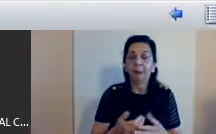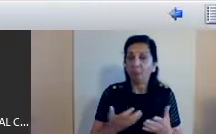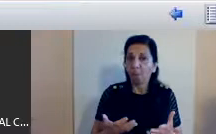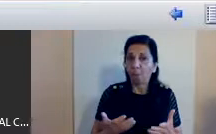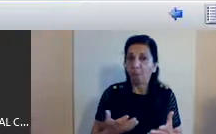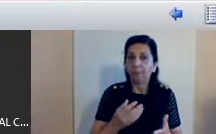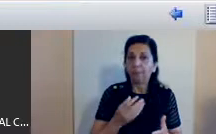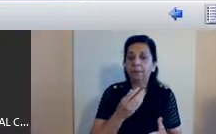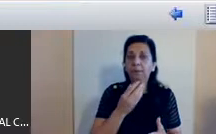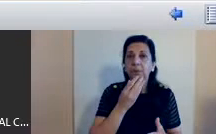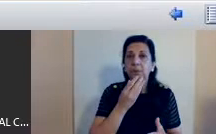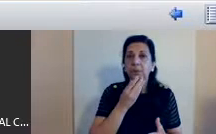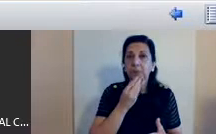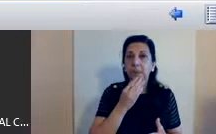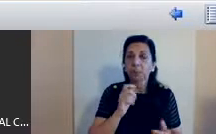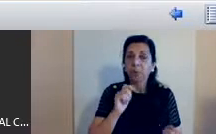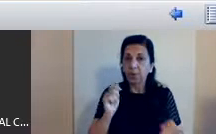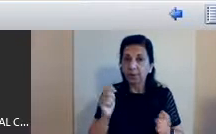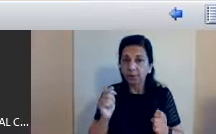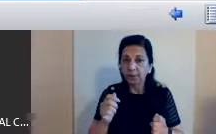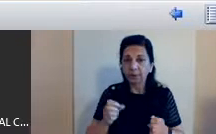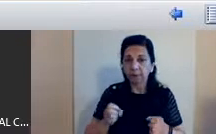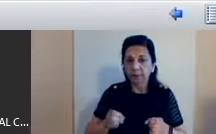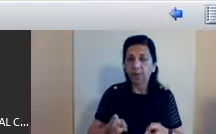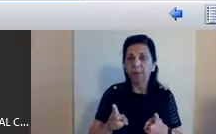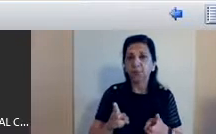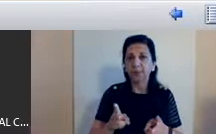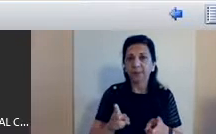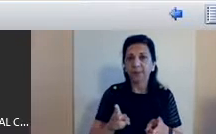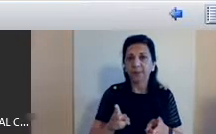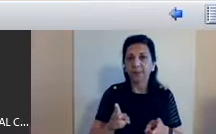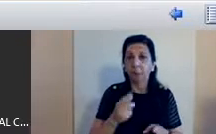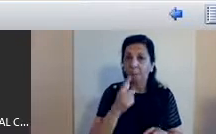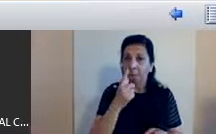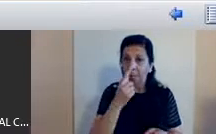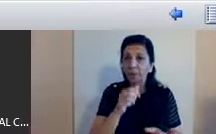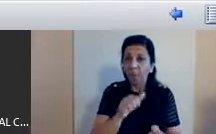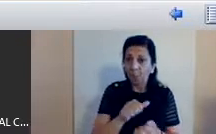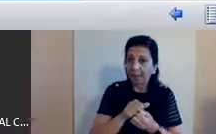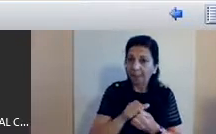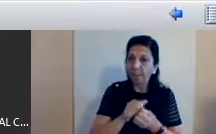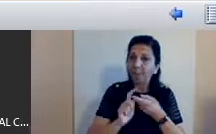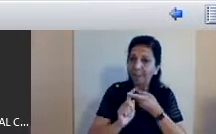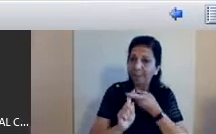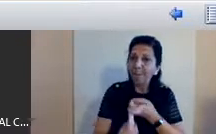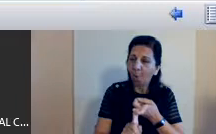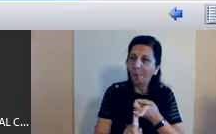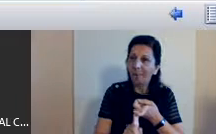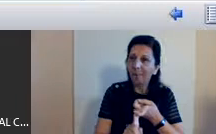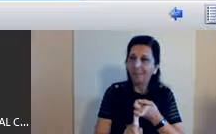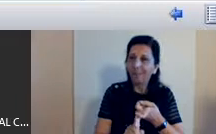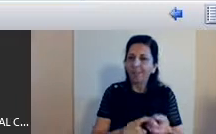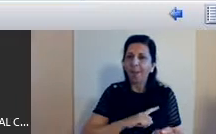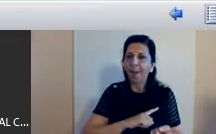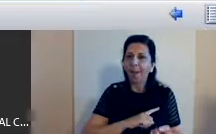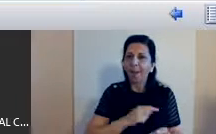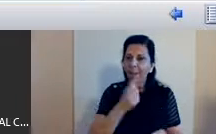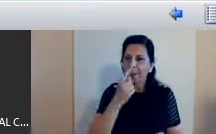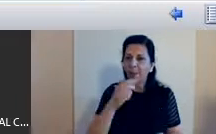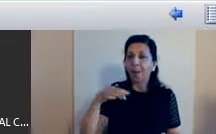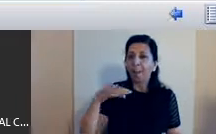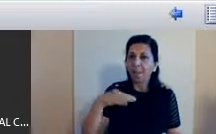they'll be subject to more formal mechanisms depending if we want to make those permanent. And please watch this space